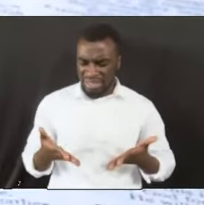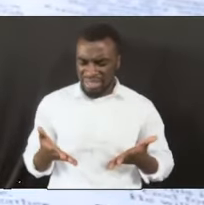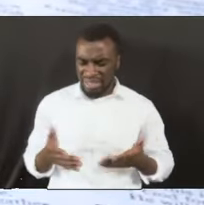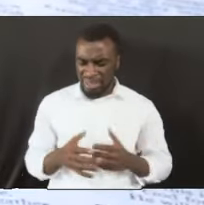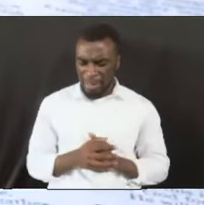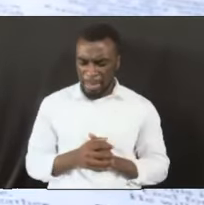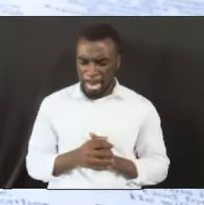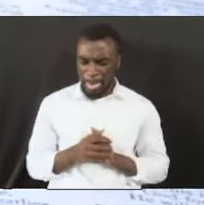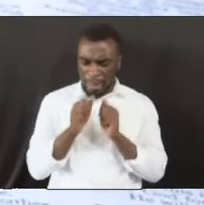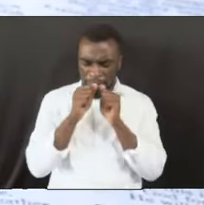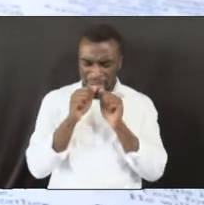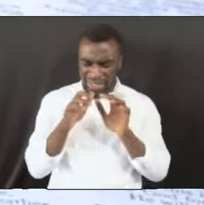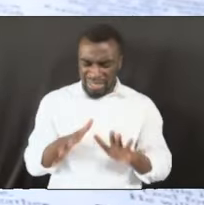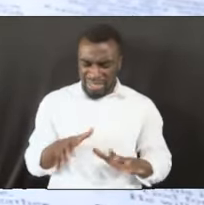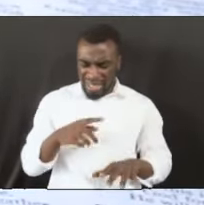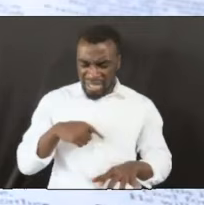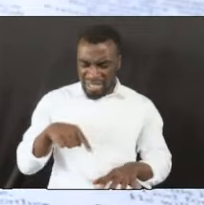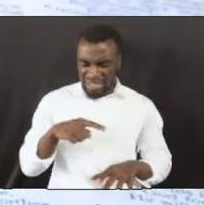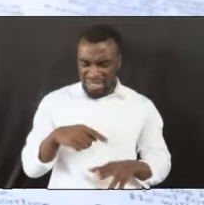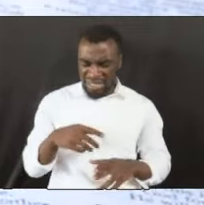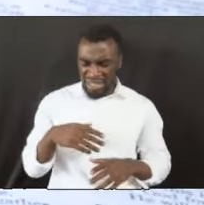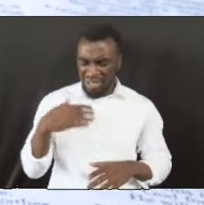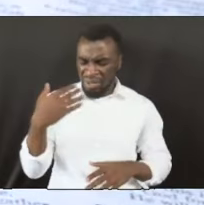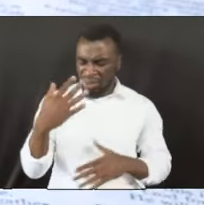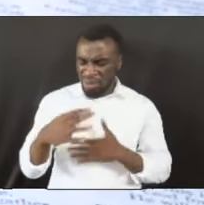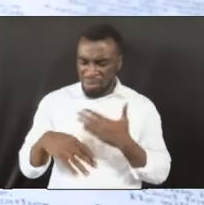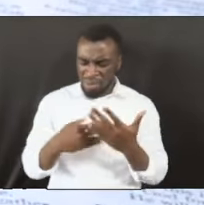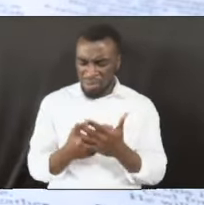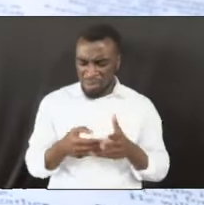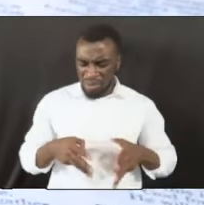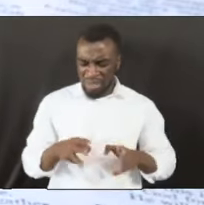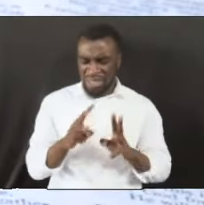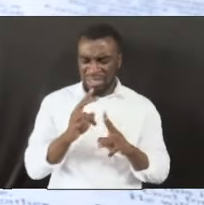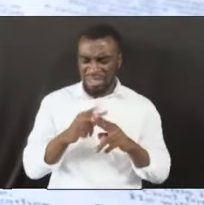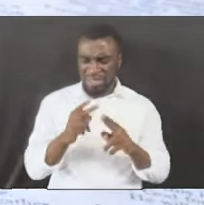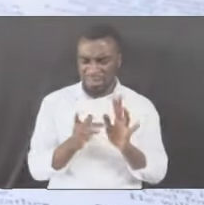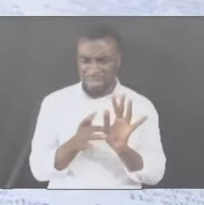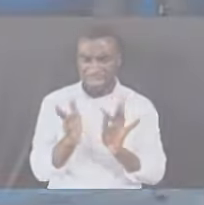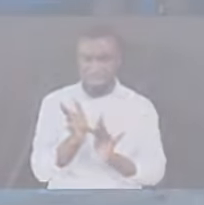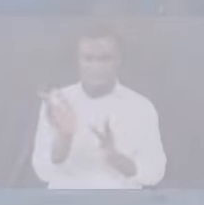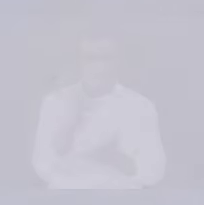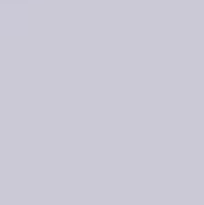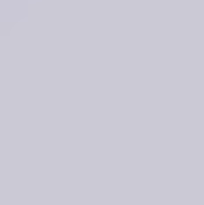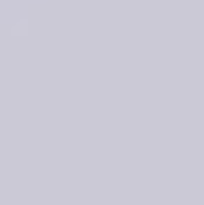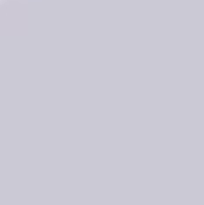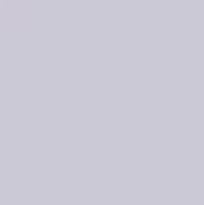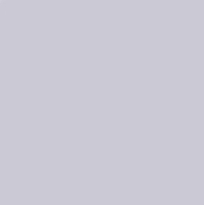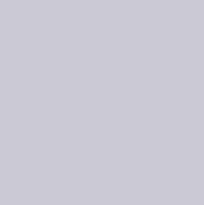Bless us in every way, Lord. In Jesus' name we pray. Amen.